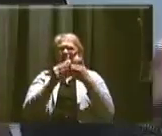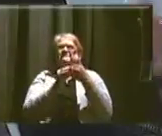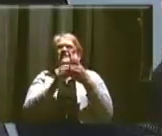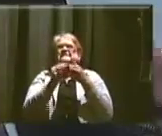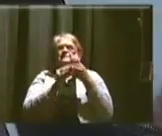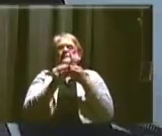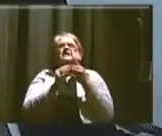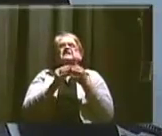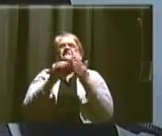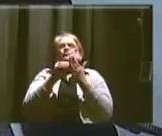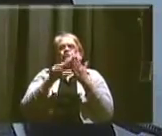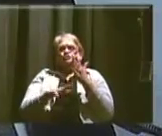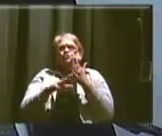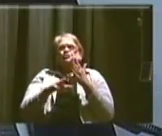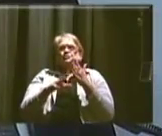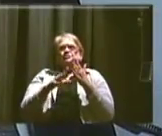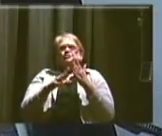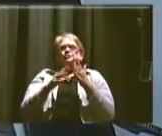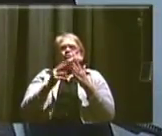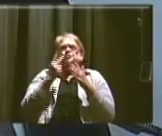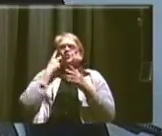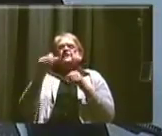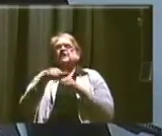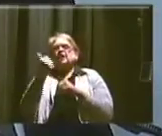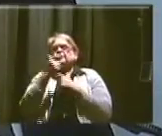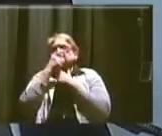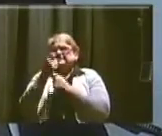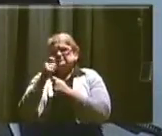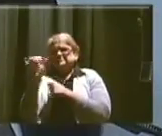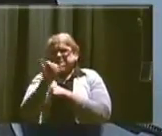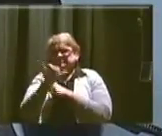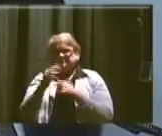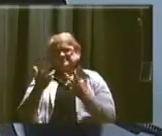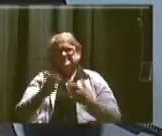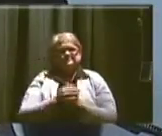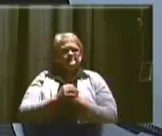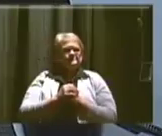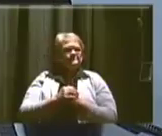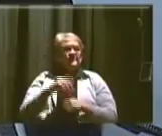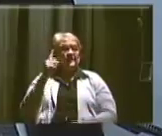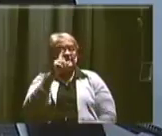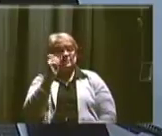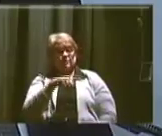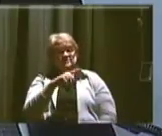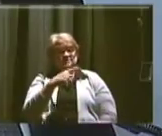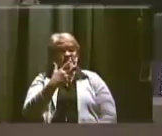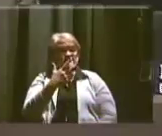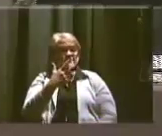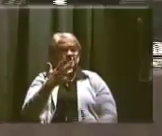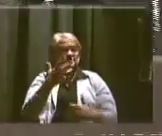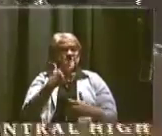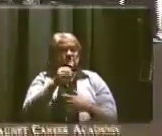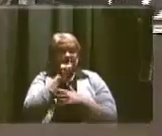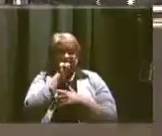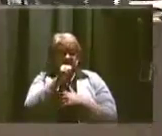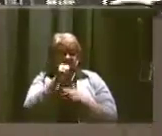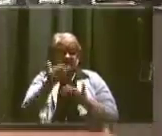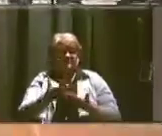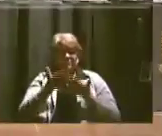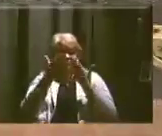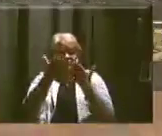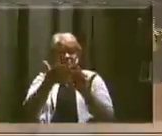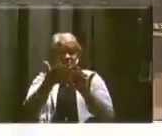a student to pursue their interest. Great, thank you. Are there any other questions? If not, I would entertain a motion to approve the